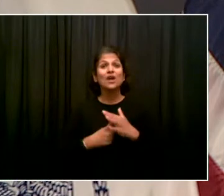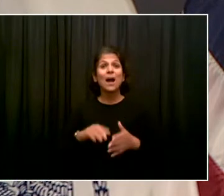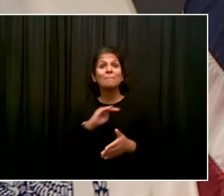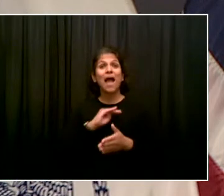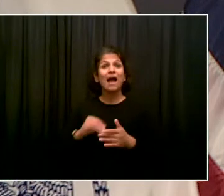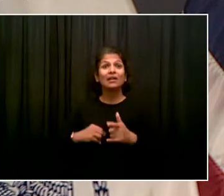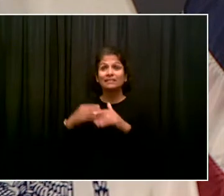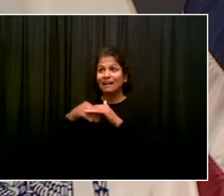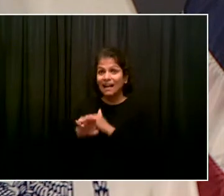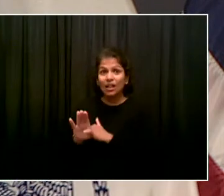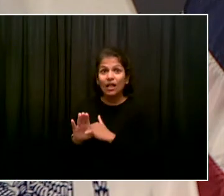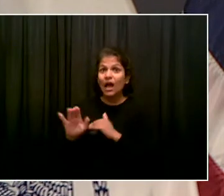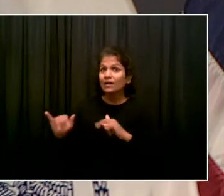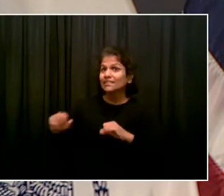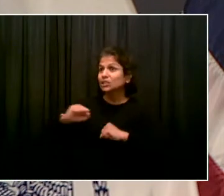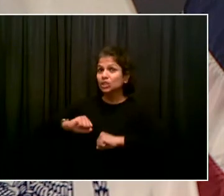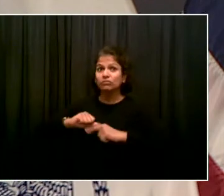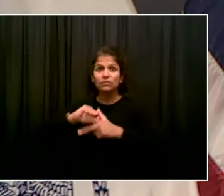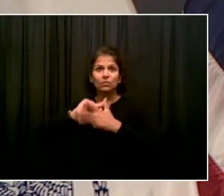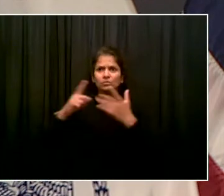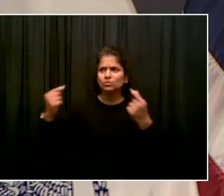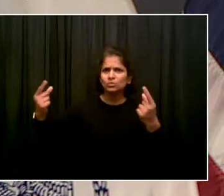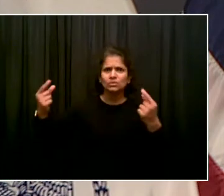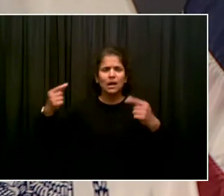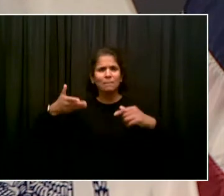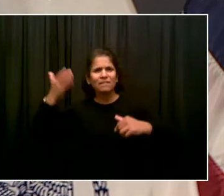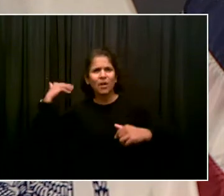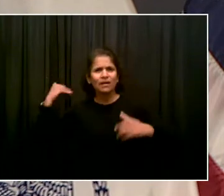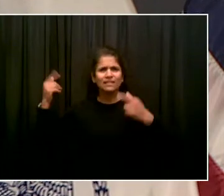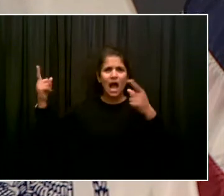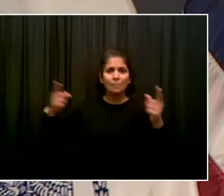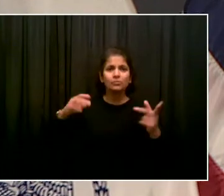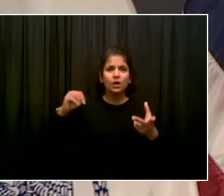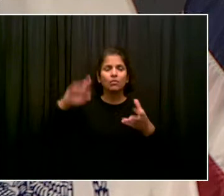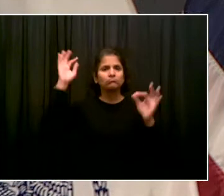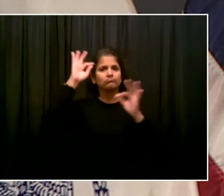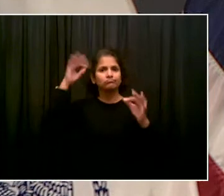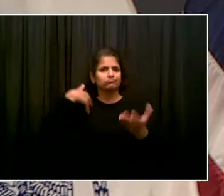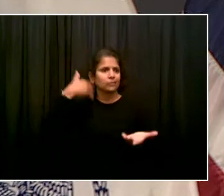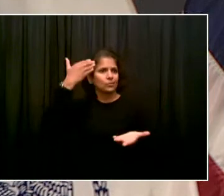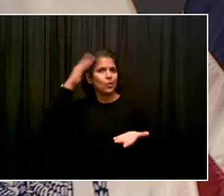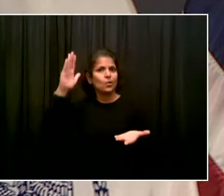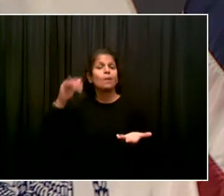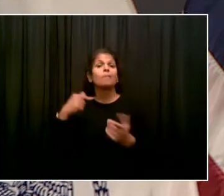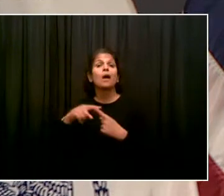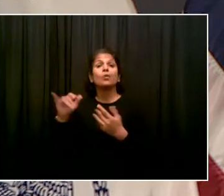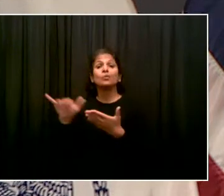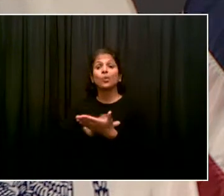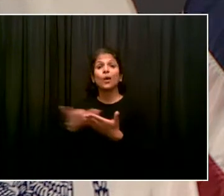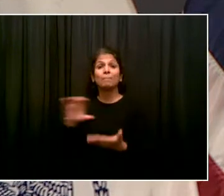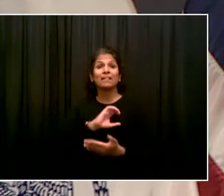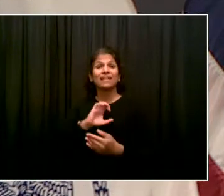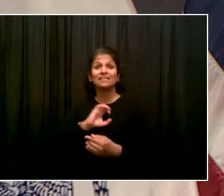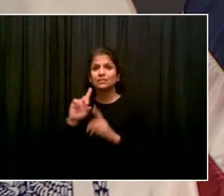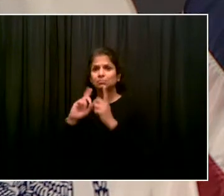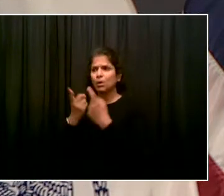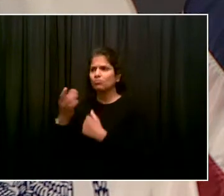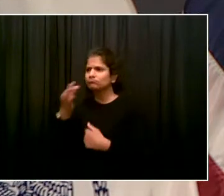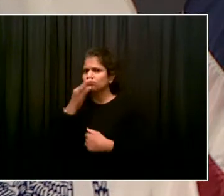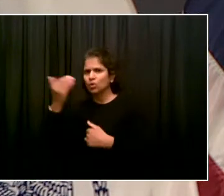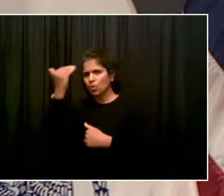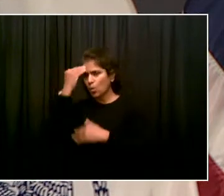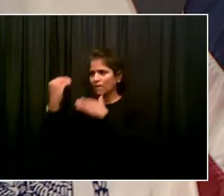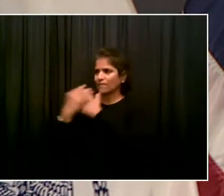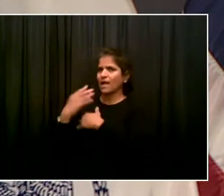know what the approach had been historically. I only knew and assumed that it would follow what had happened for other mayors, but actually in an